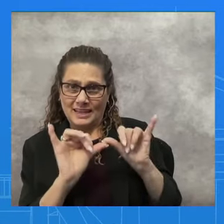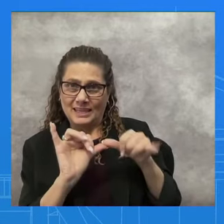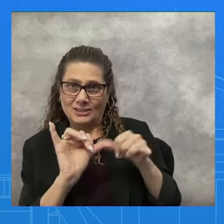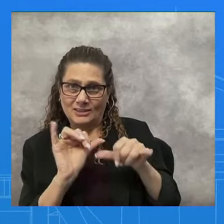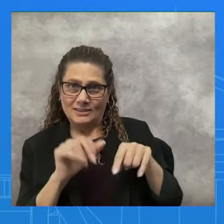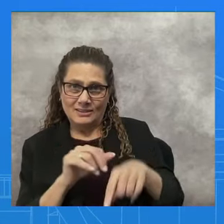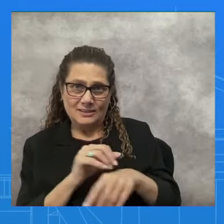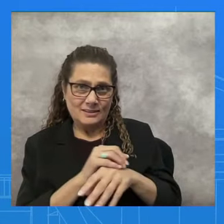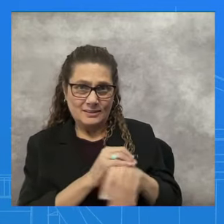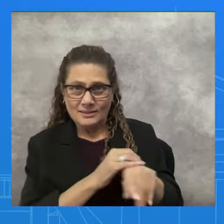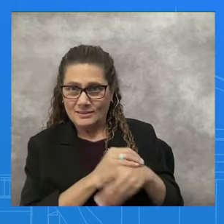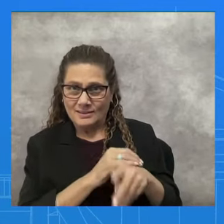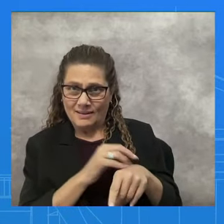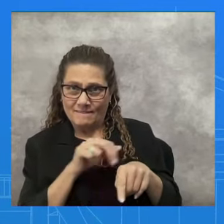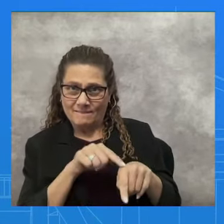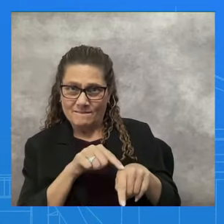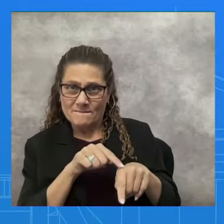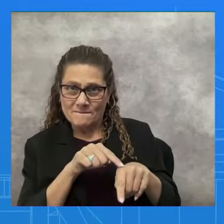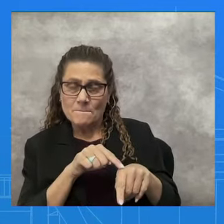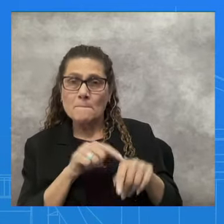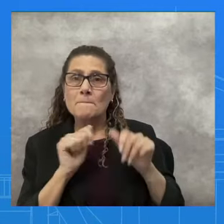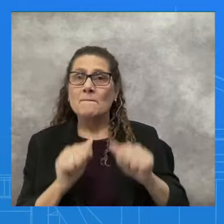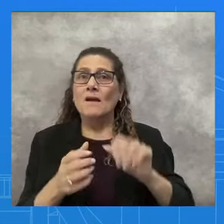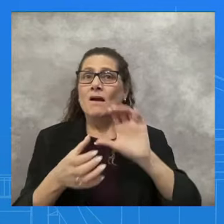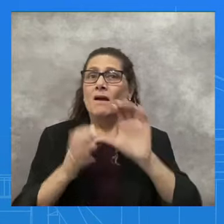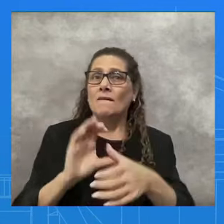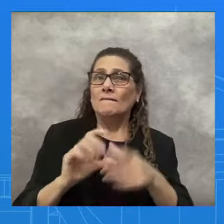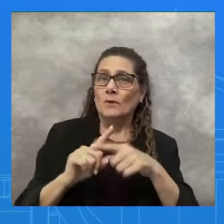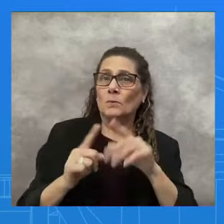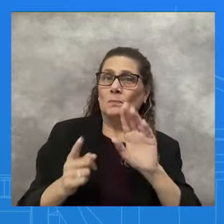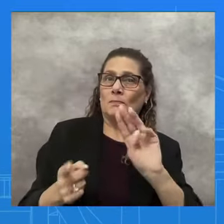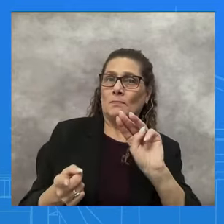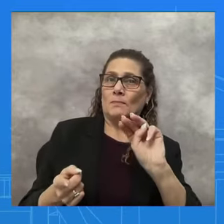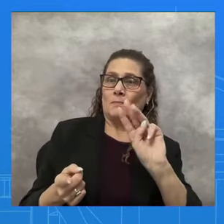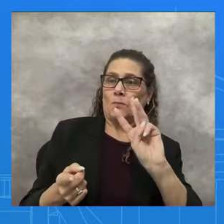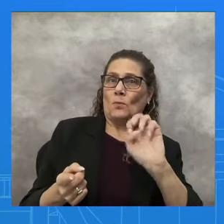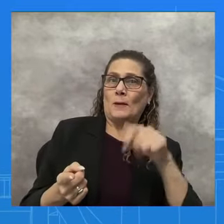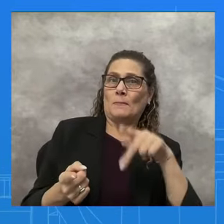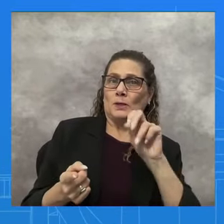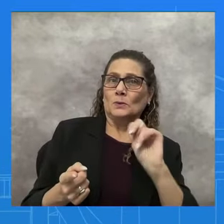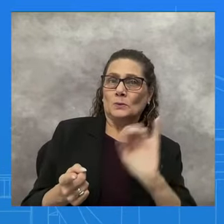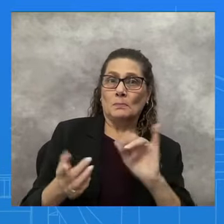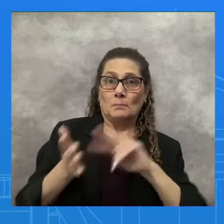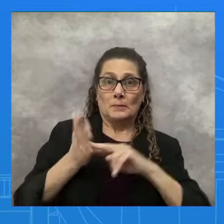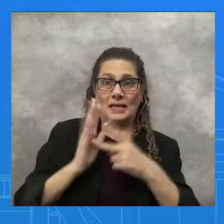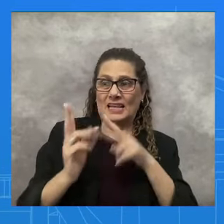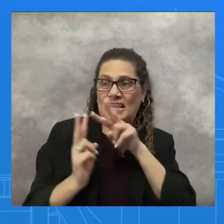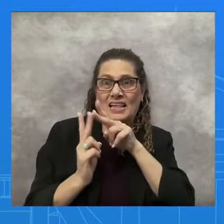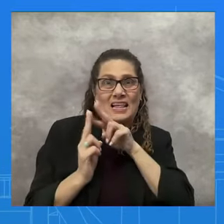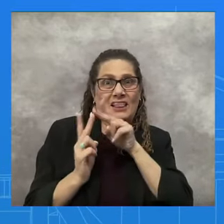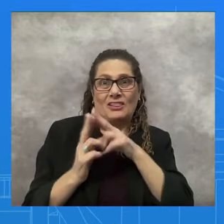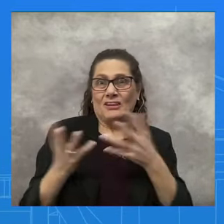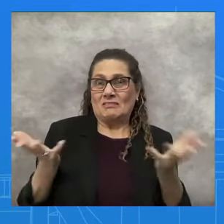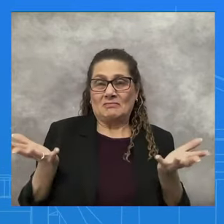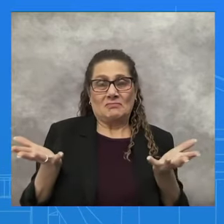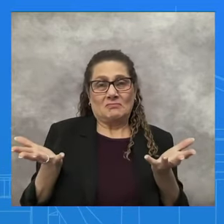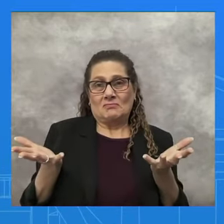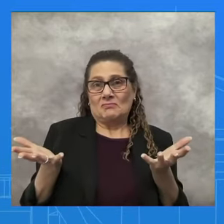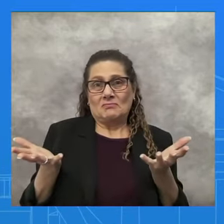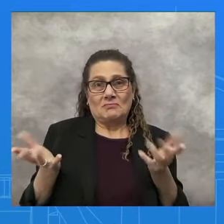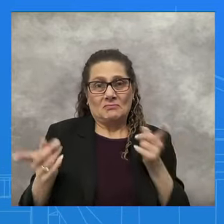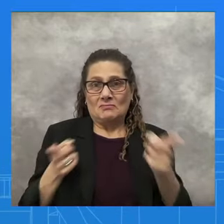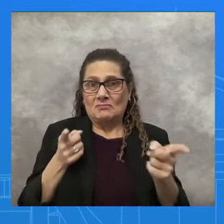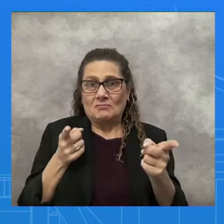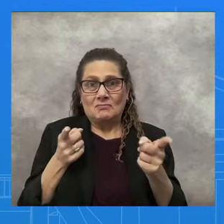weapon. So nuclear capable could be either of those. I am not going to get into any more detail about this particular